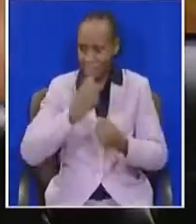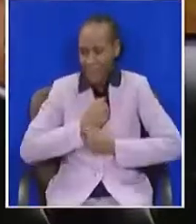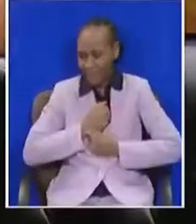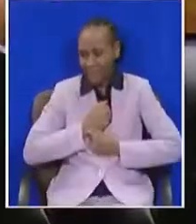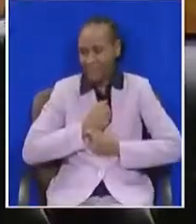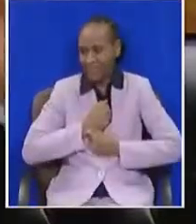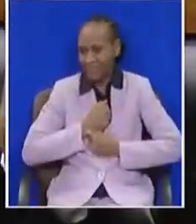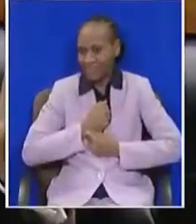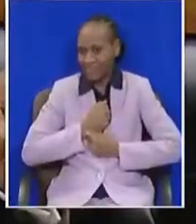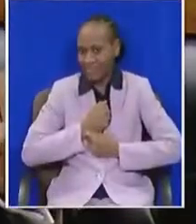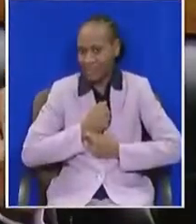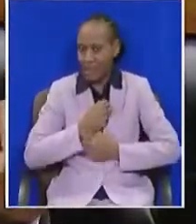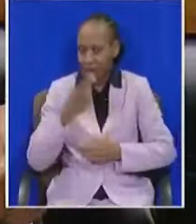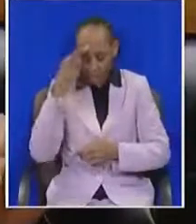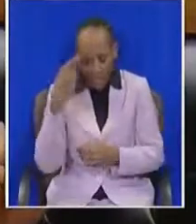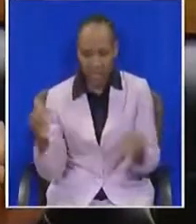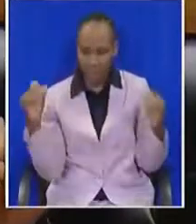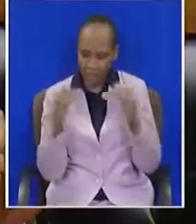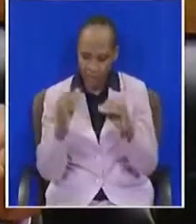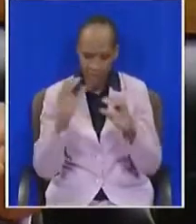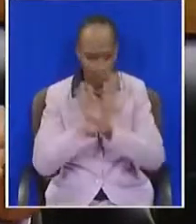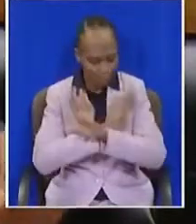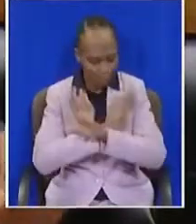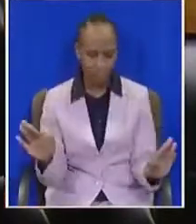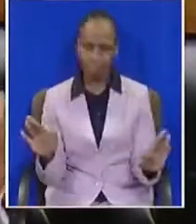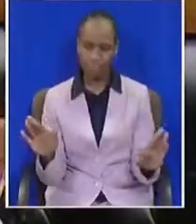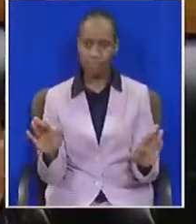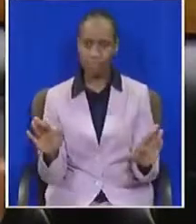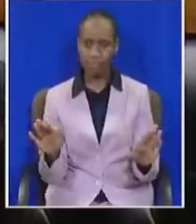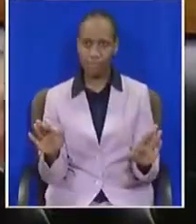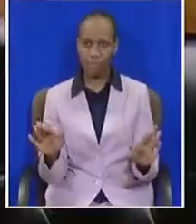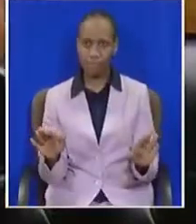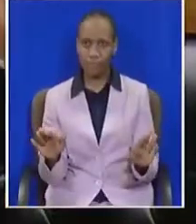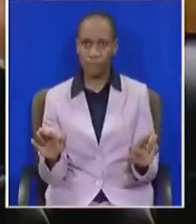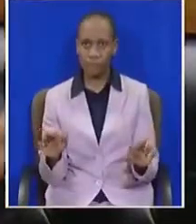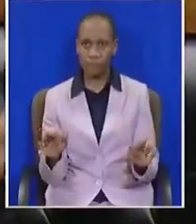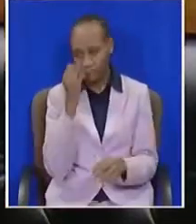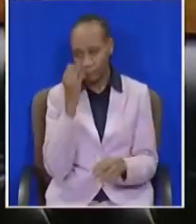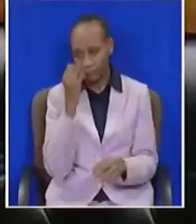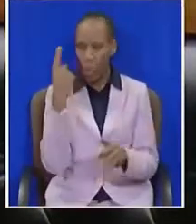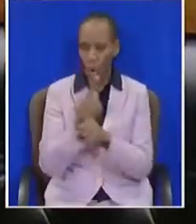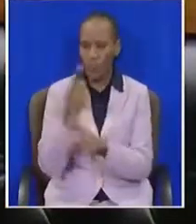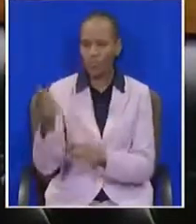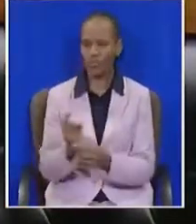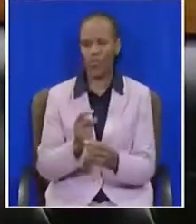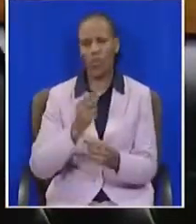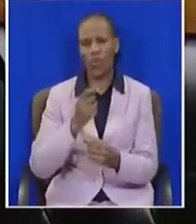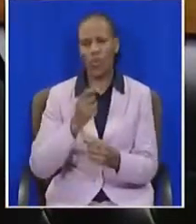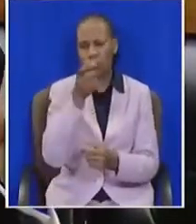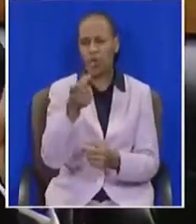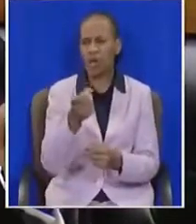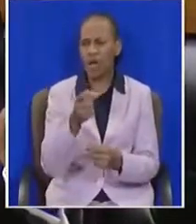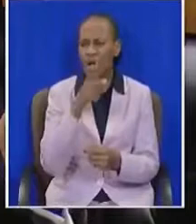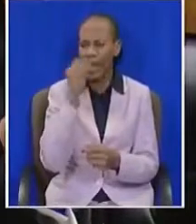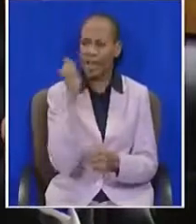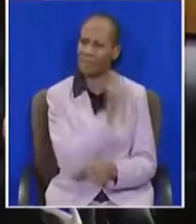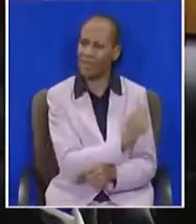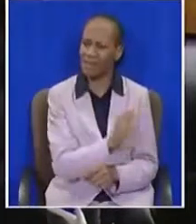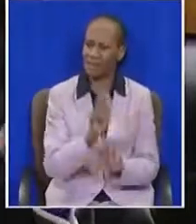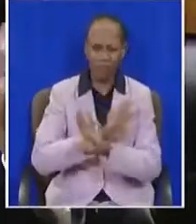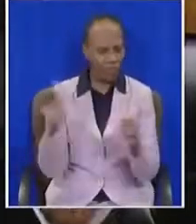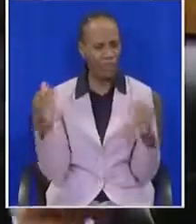I think it's unfair to this young man that you talk about it every time. Very much